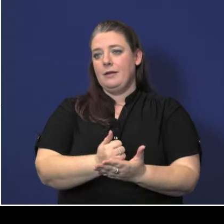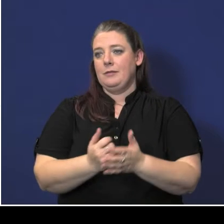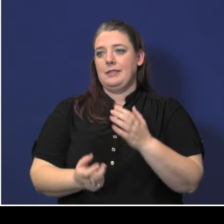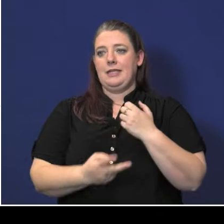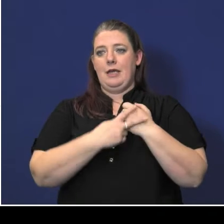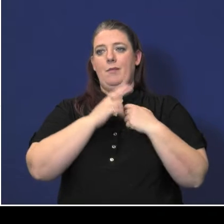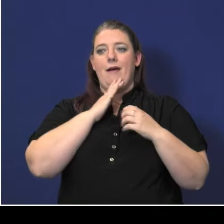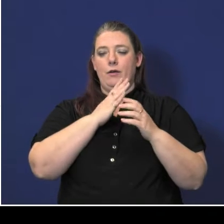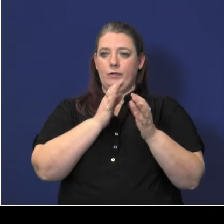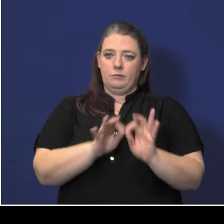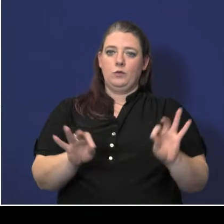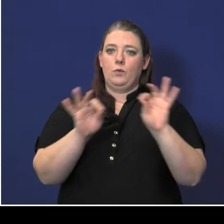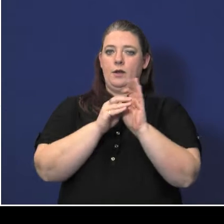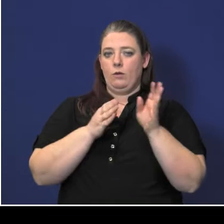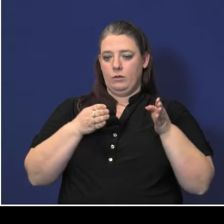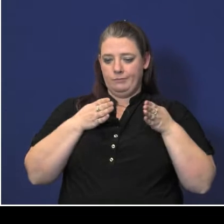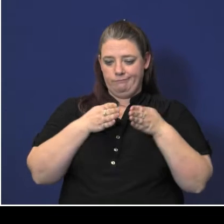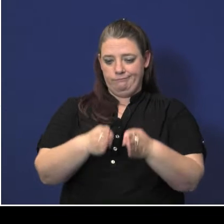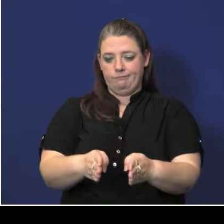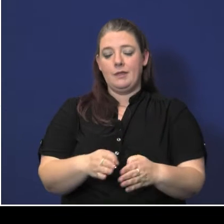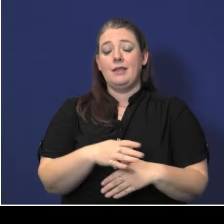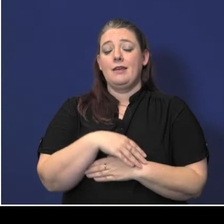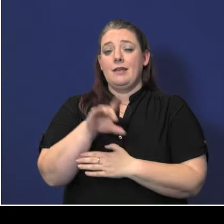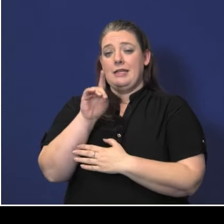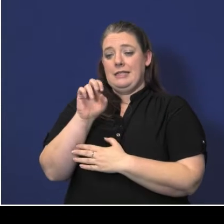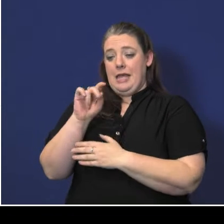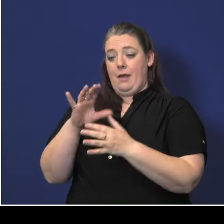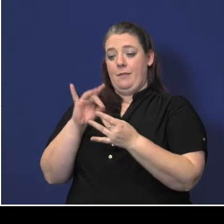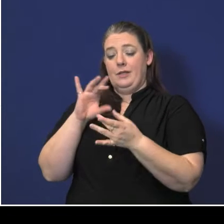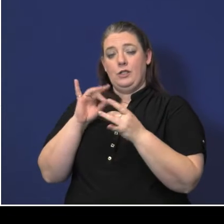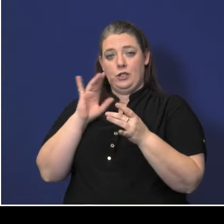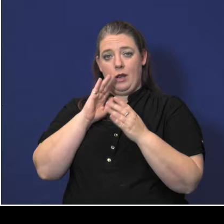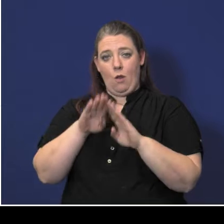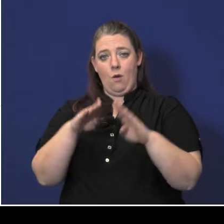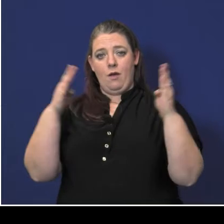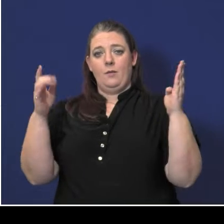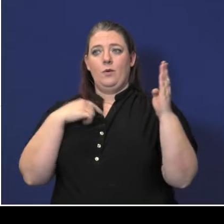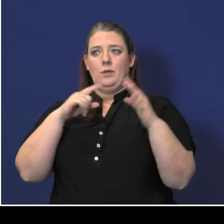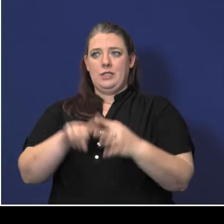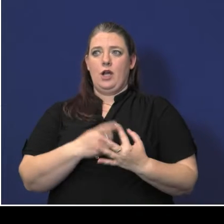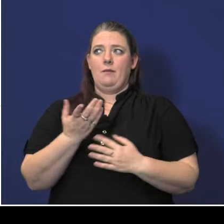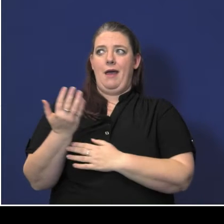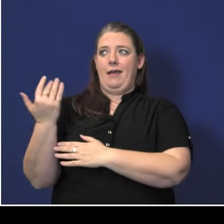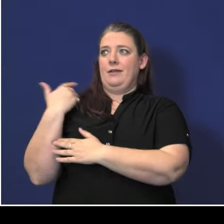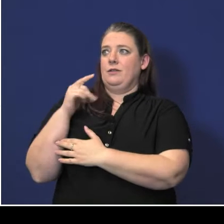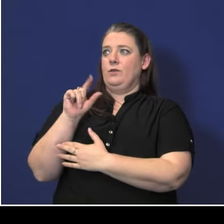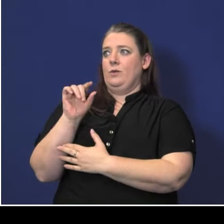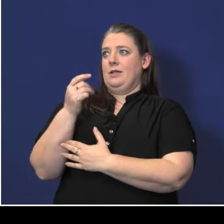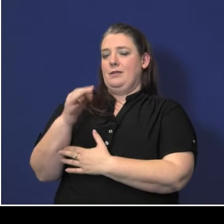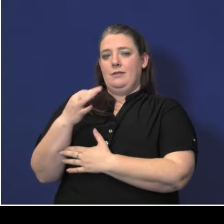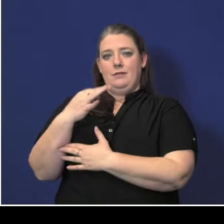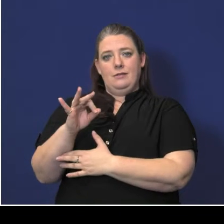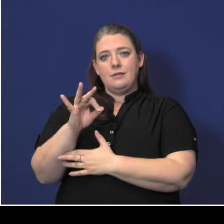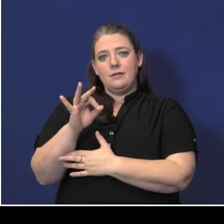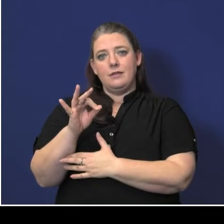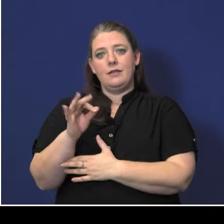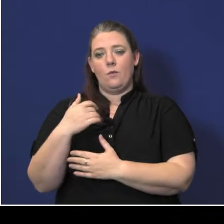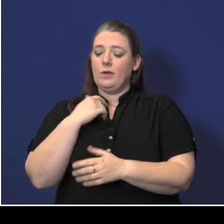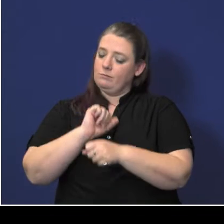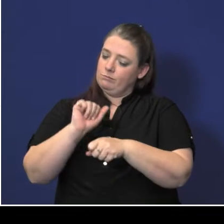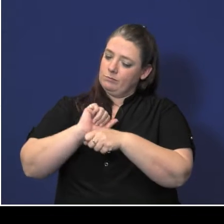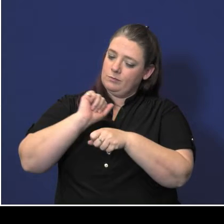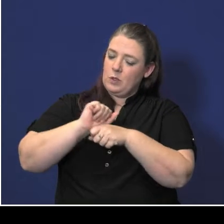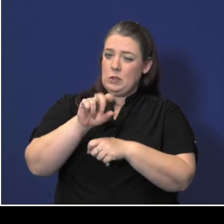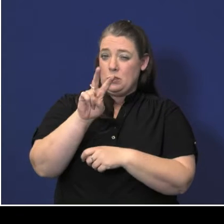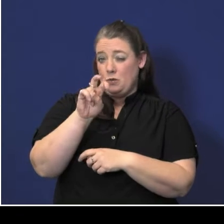path. Again, as Dan mentioned and opened up with, we started this process back in 2019, and we worked hard, 240